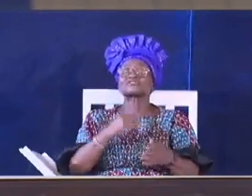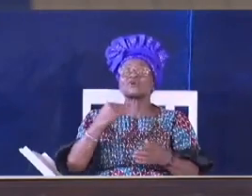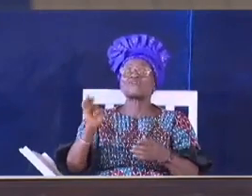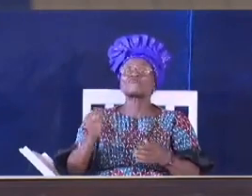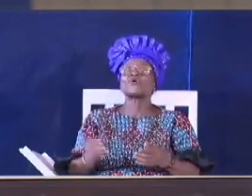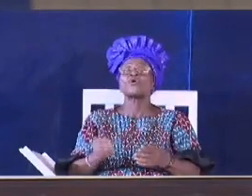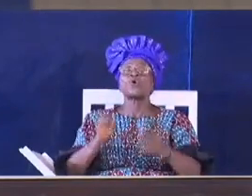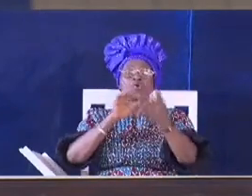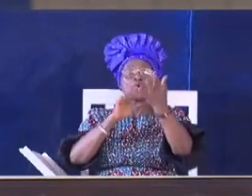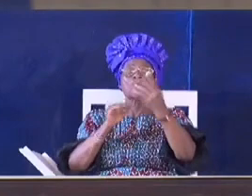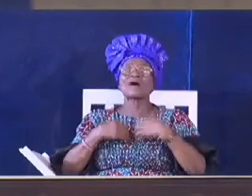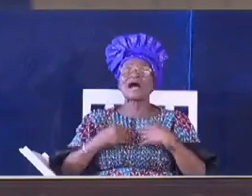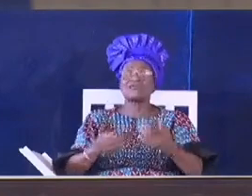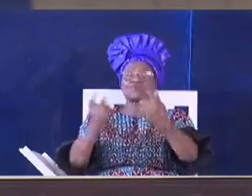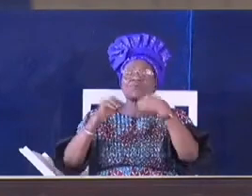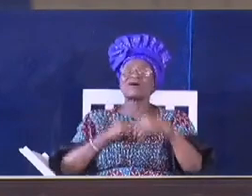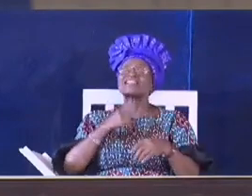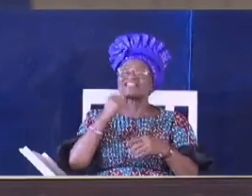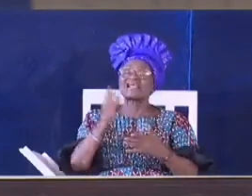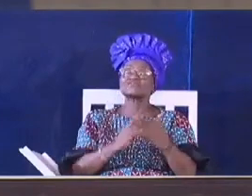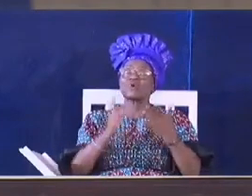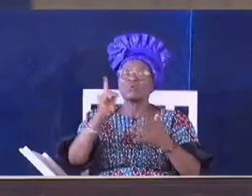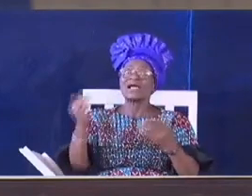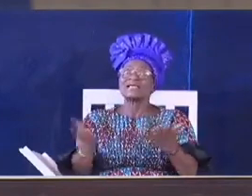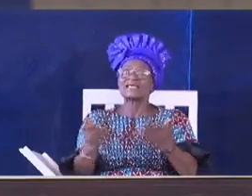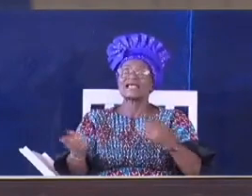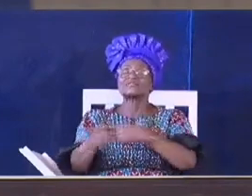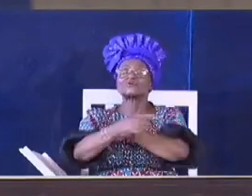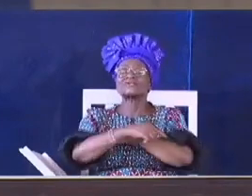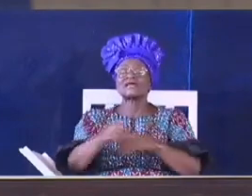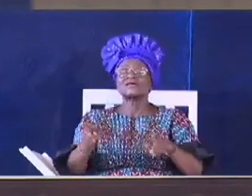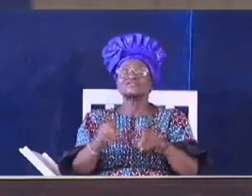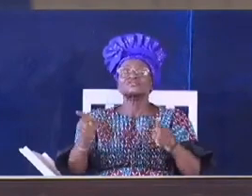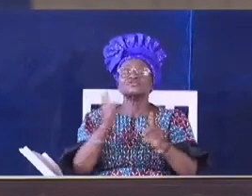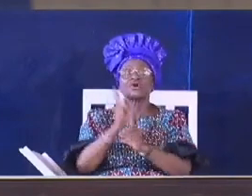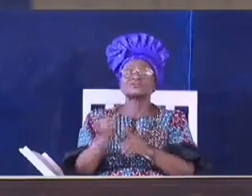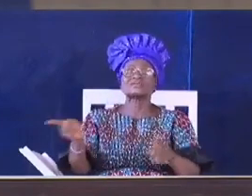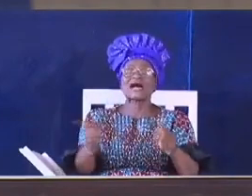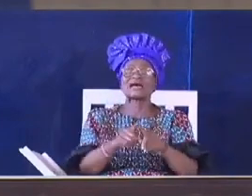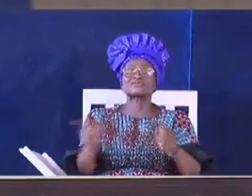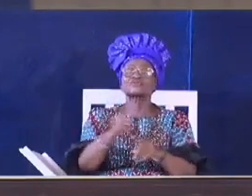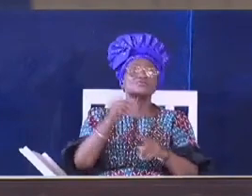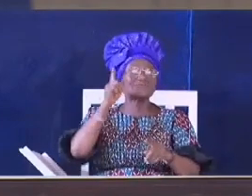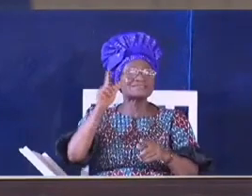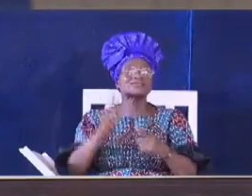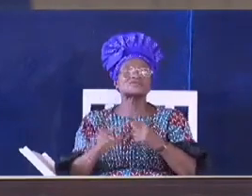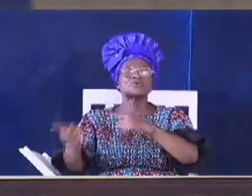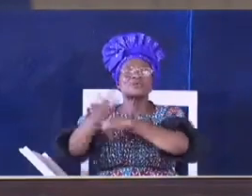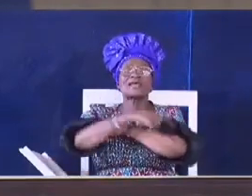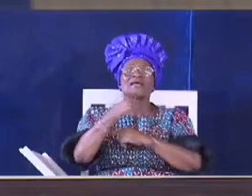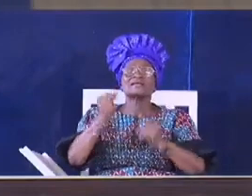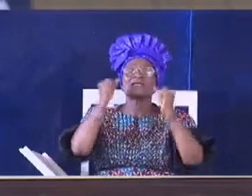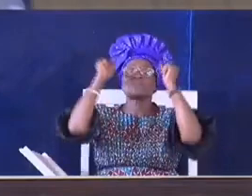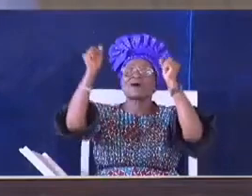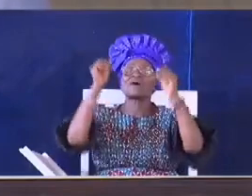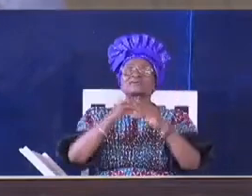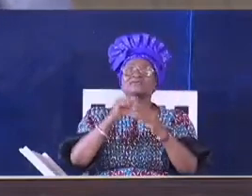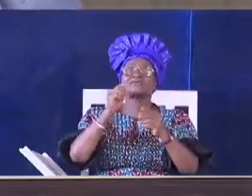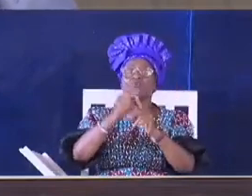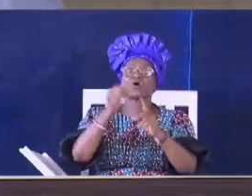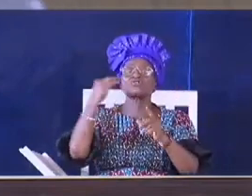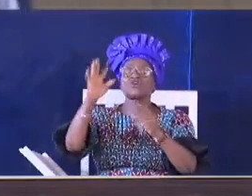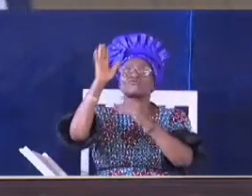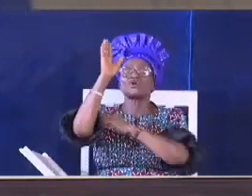telling somebody here today, because just as you are listening to me, the power that is in the Word of